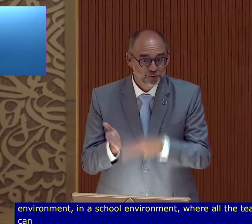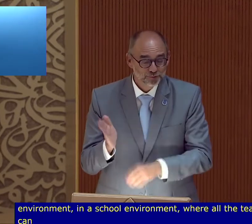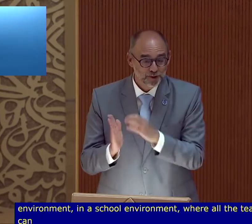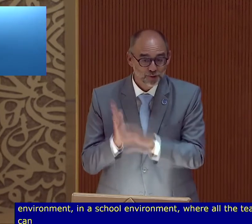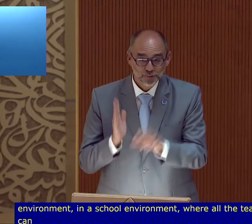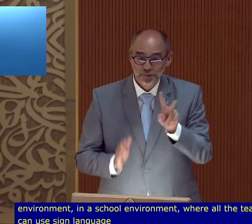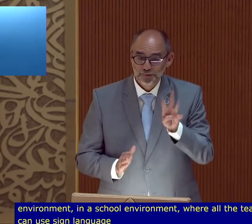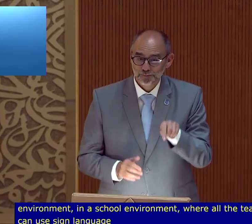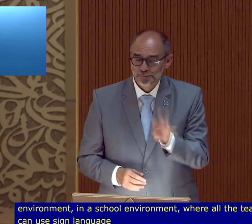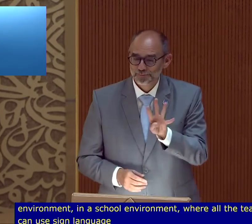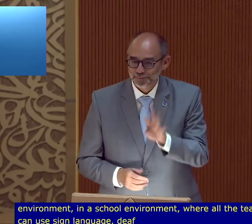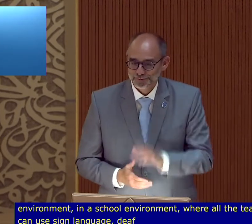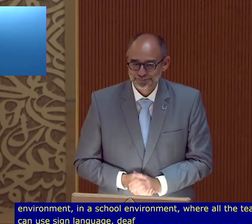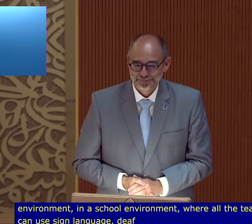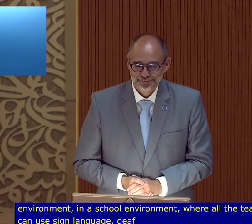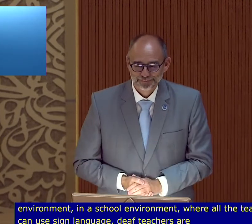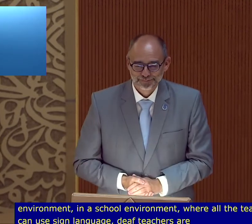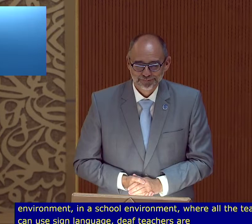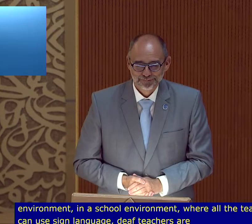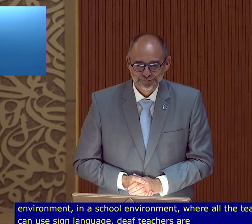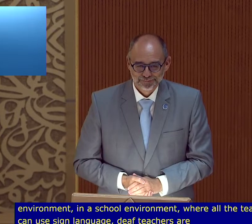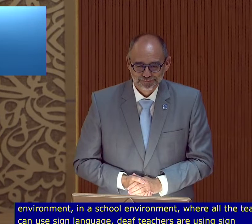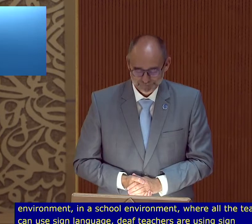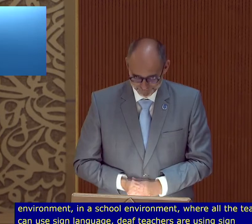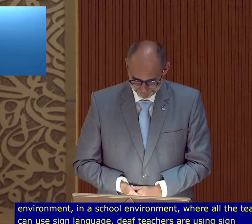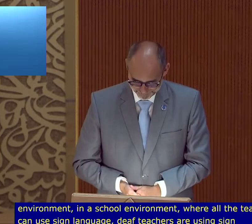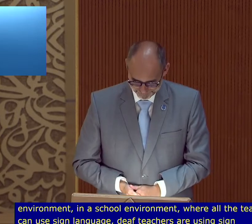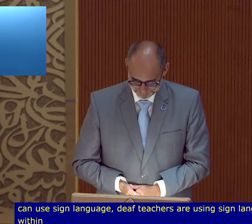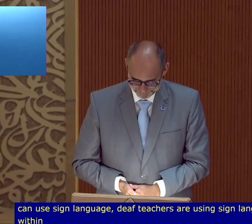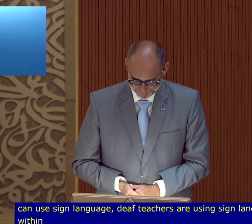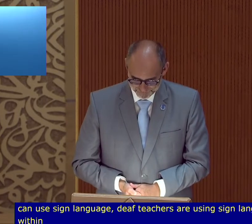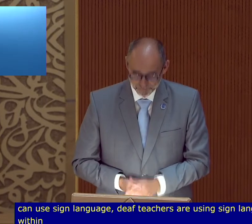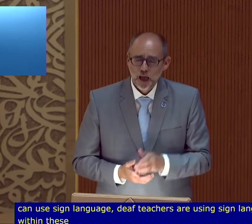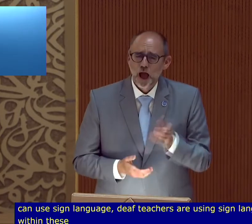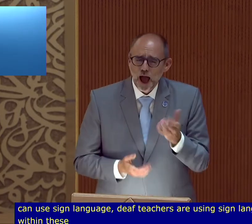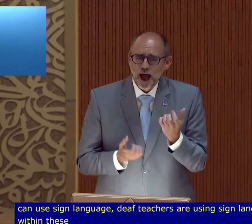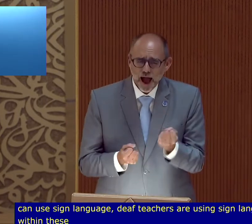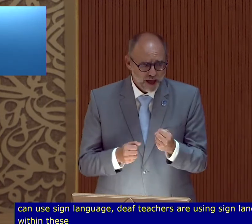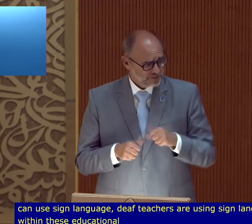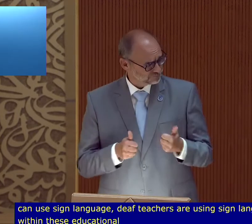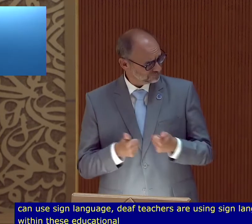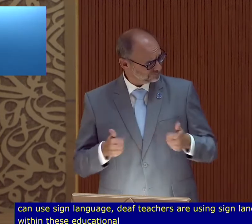language within these educational establishments. There should be a linguistic environment of sign language 24/7.